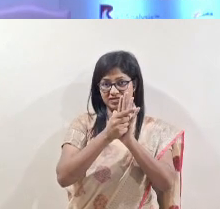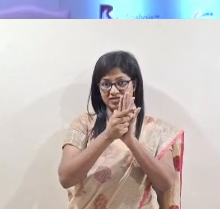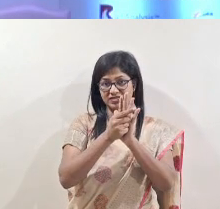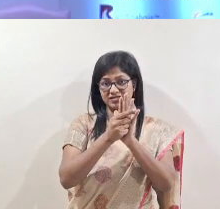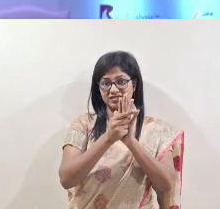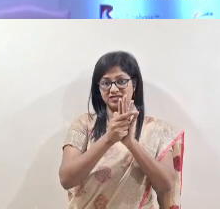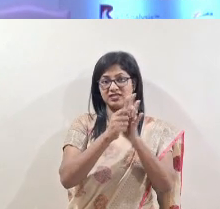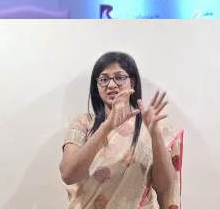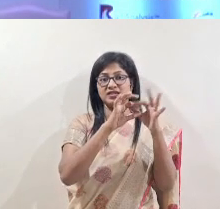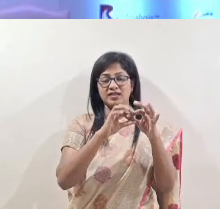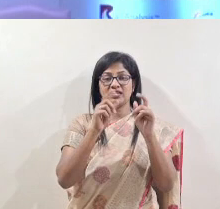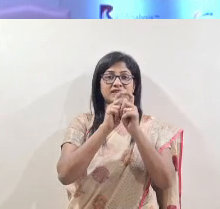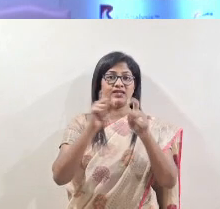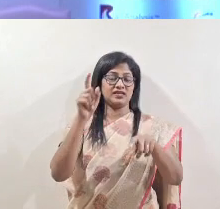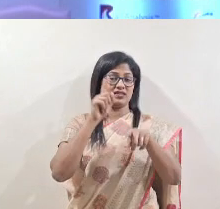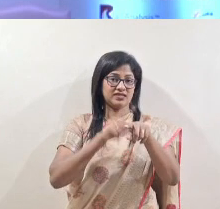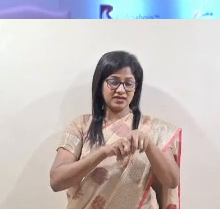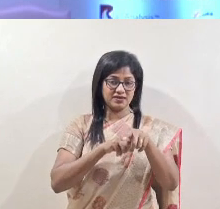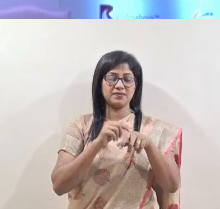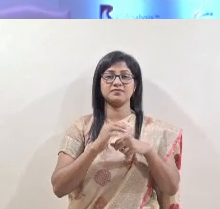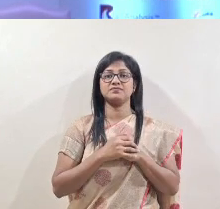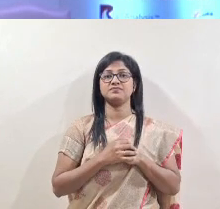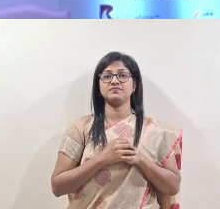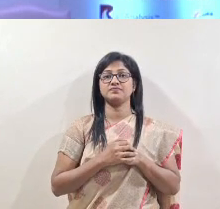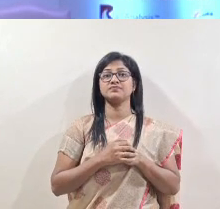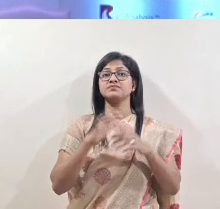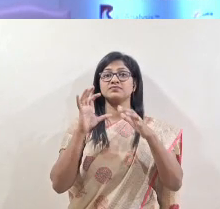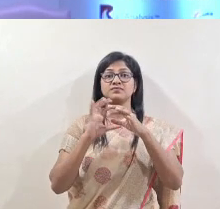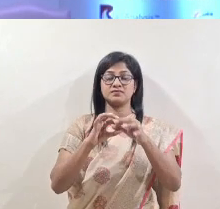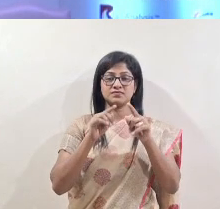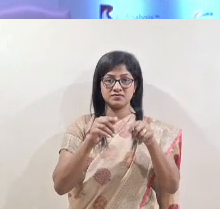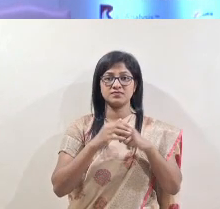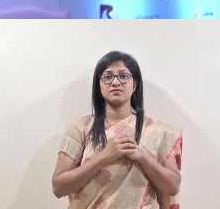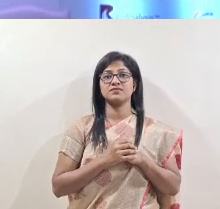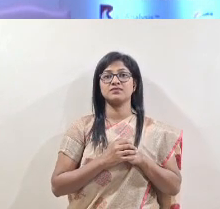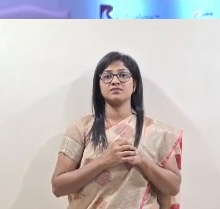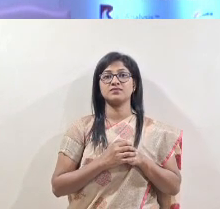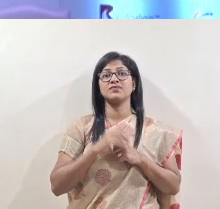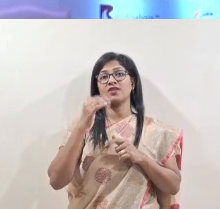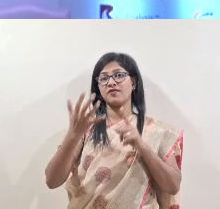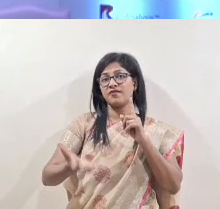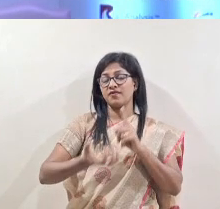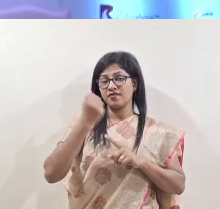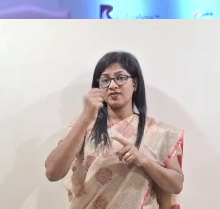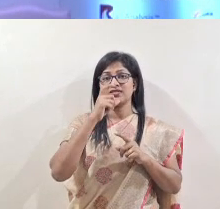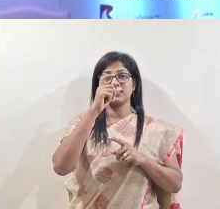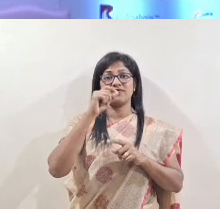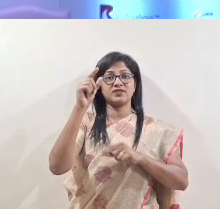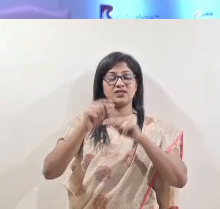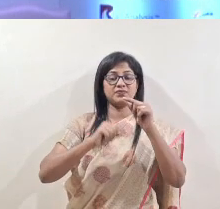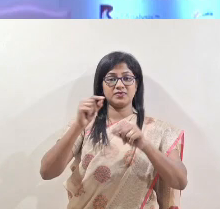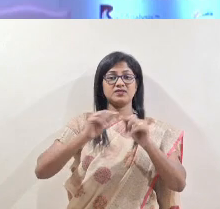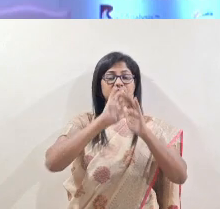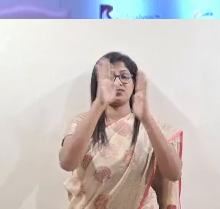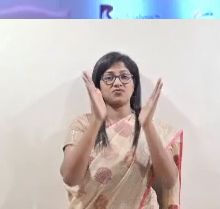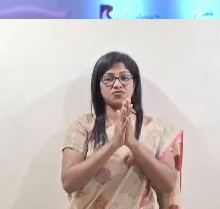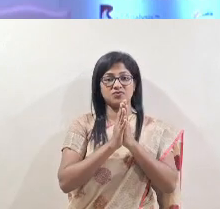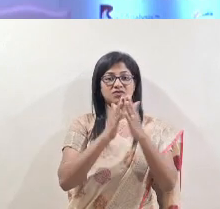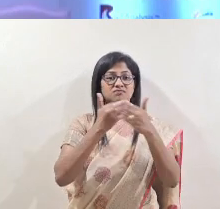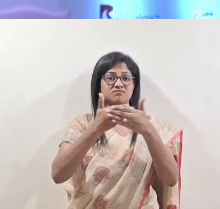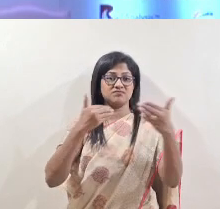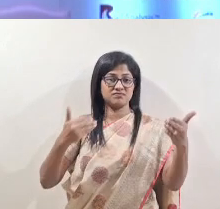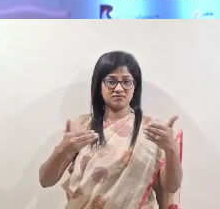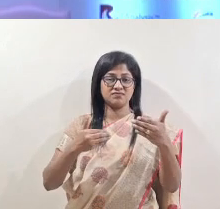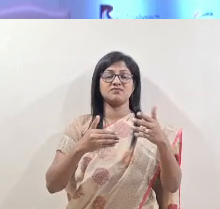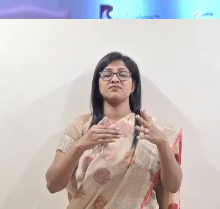that, we found like 70% of total gap acceptance events were under risk. Like 67%